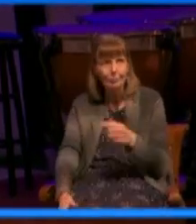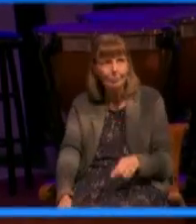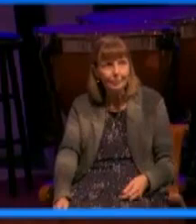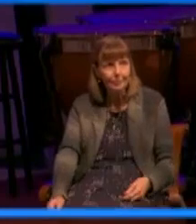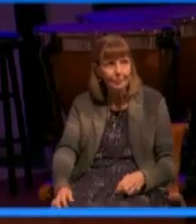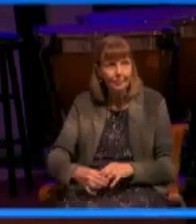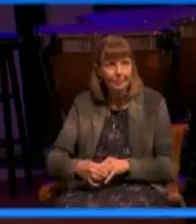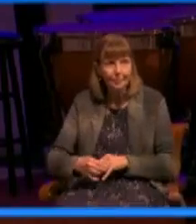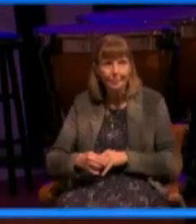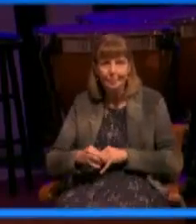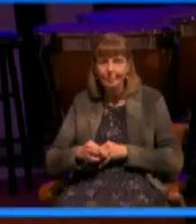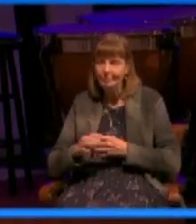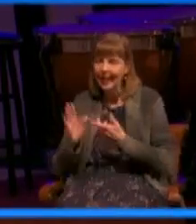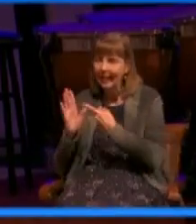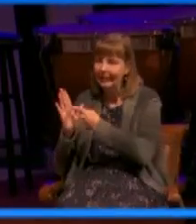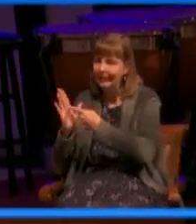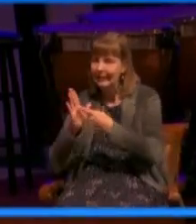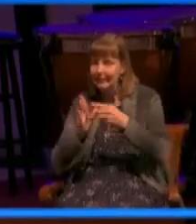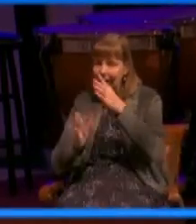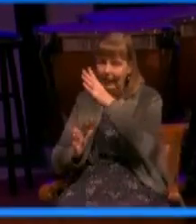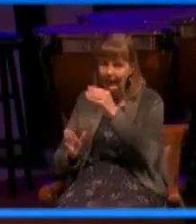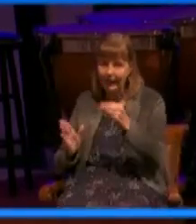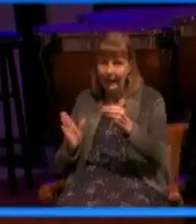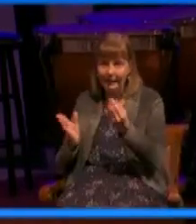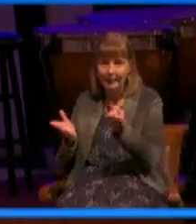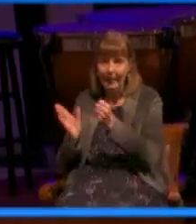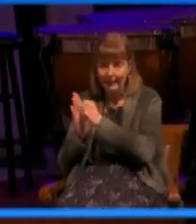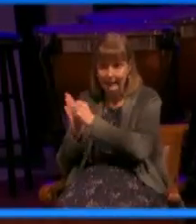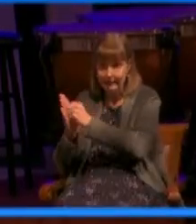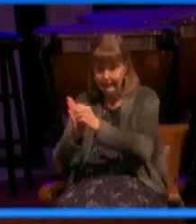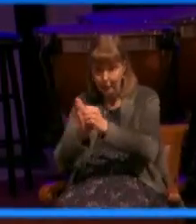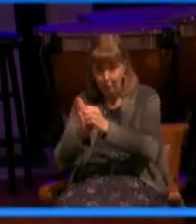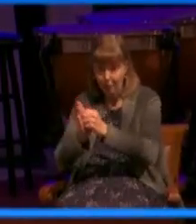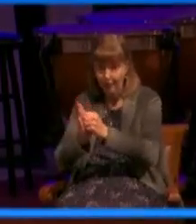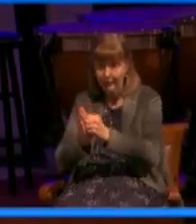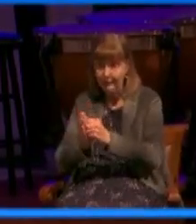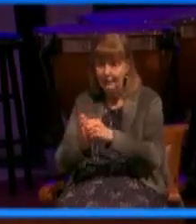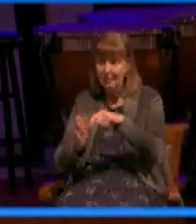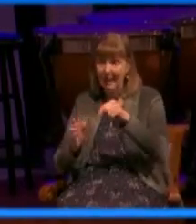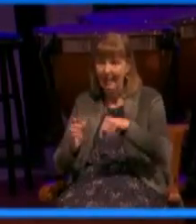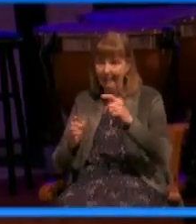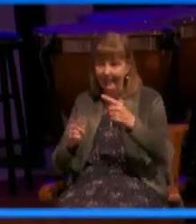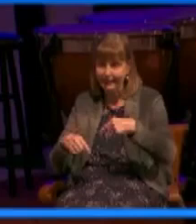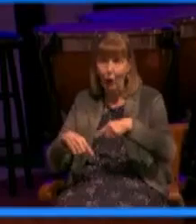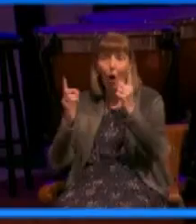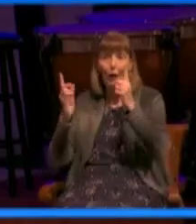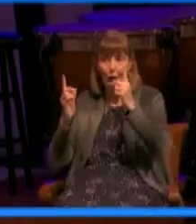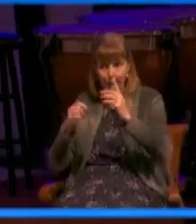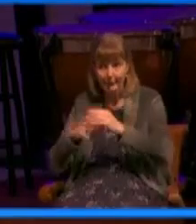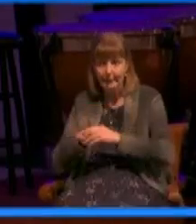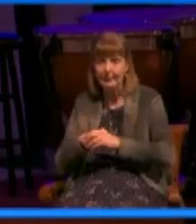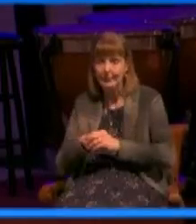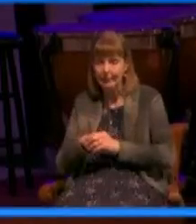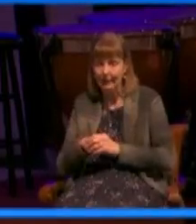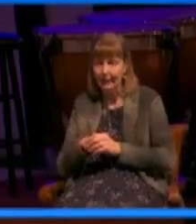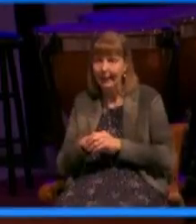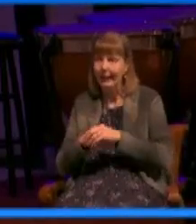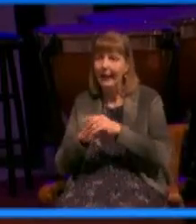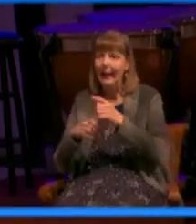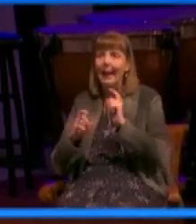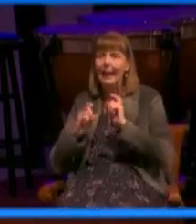that the sign and the symbol of this very argument is given to us in Christ.